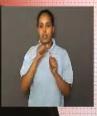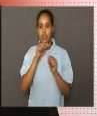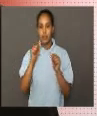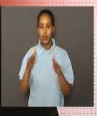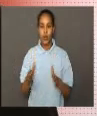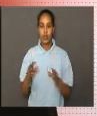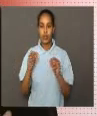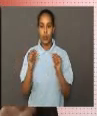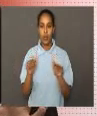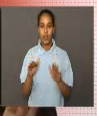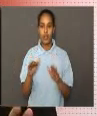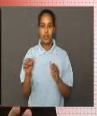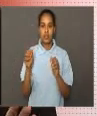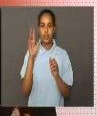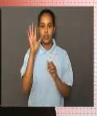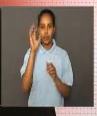fumigating agent, is